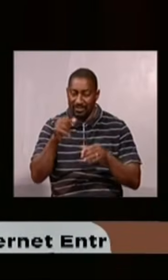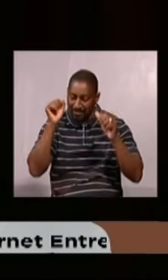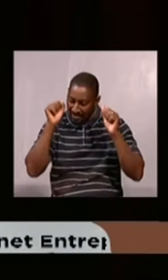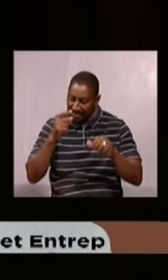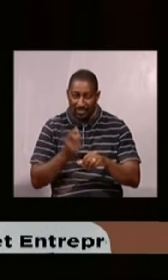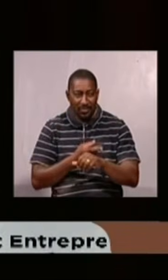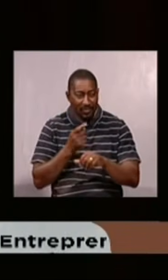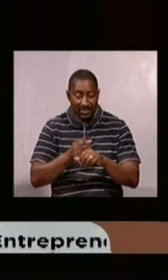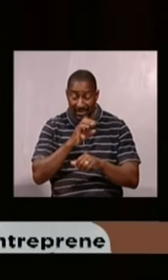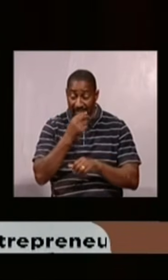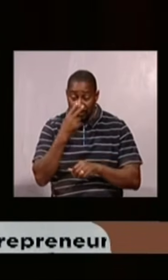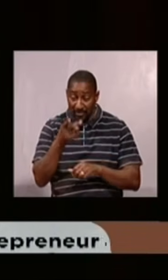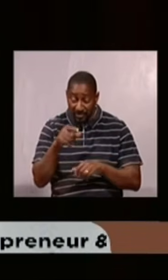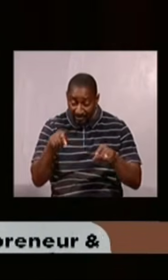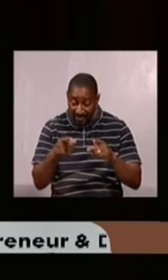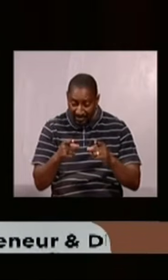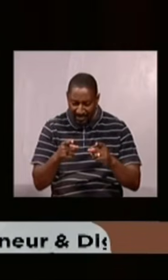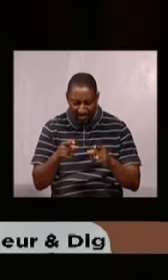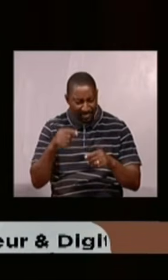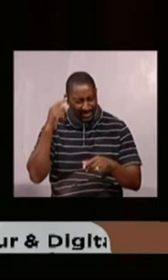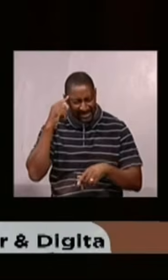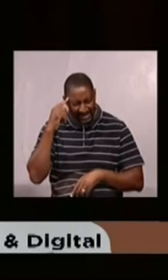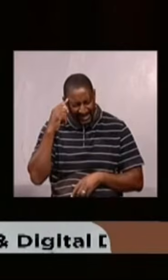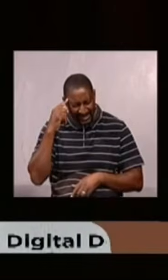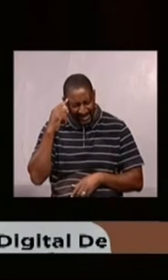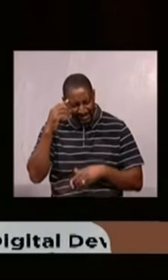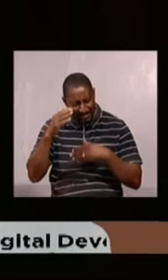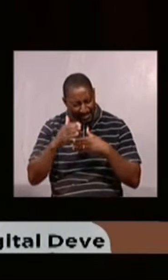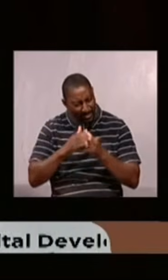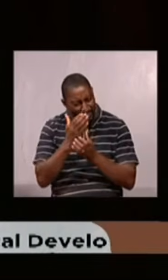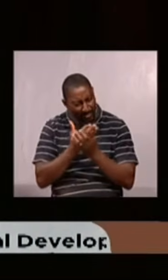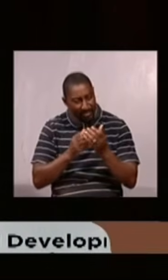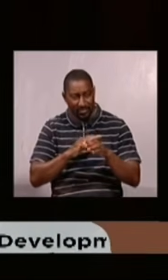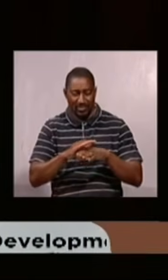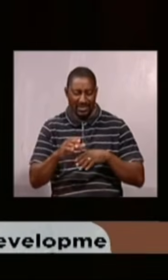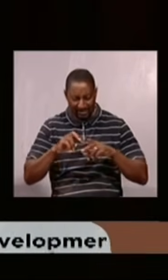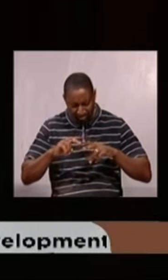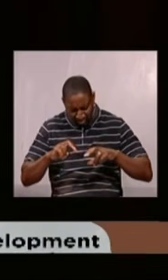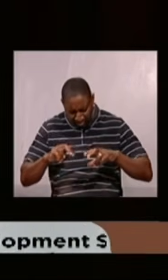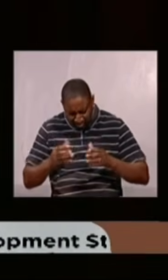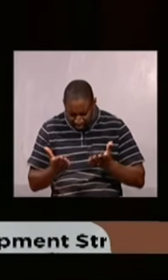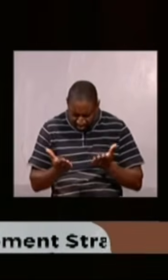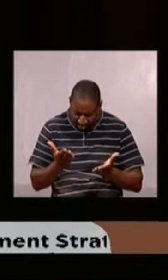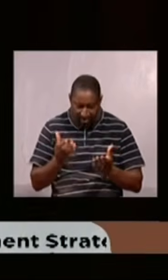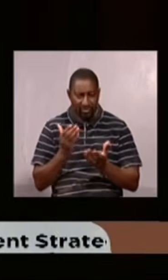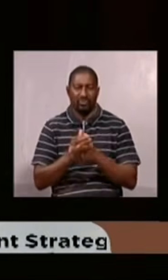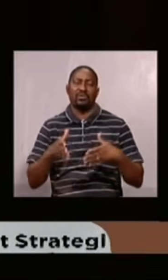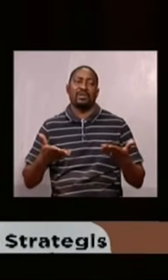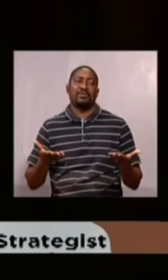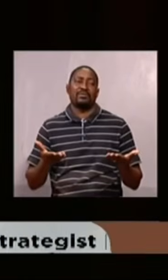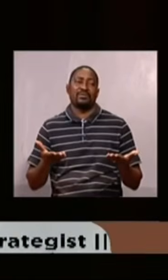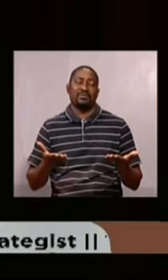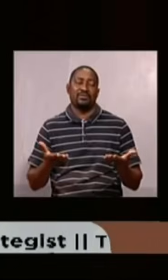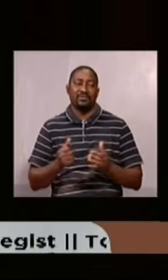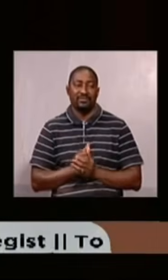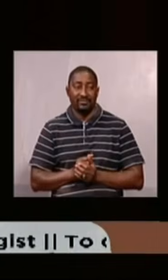Jonas, the more we're trying to innovate and the more that we're trying to use AI, it's taking us back to the roots by using the initial sources that we've always